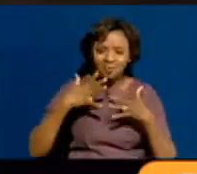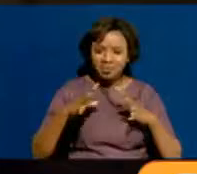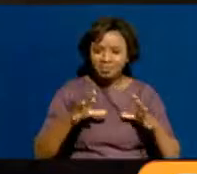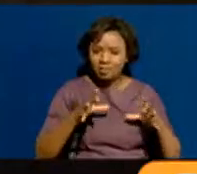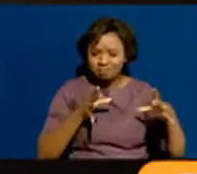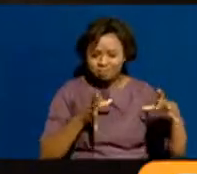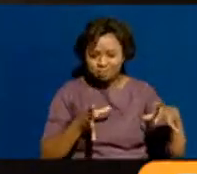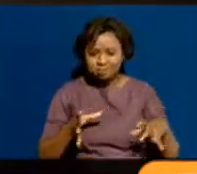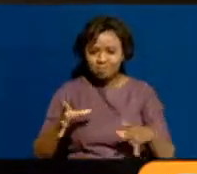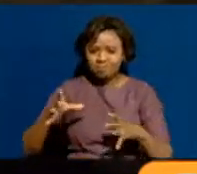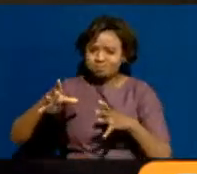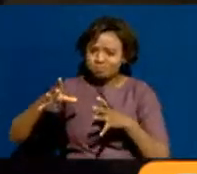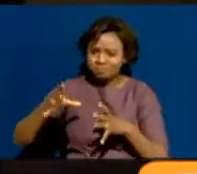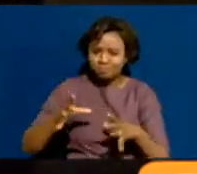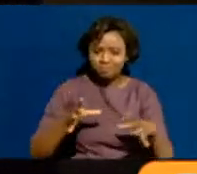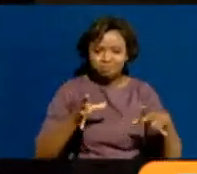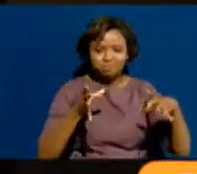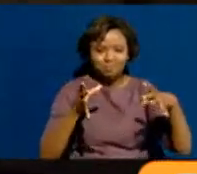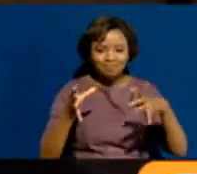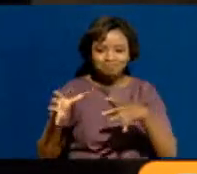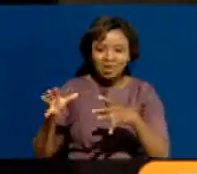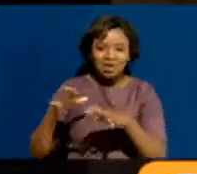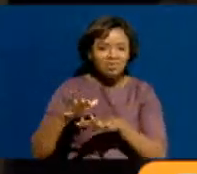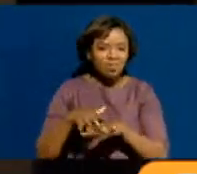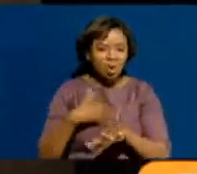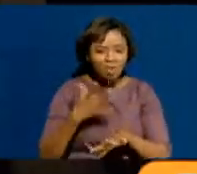their way to the summit at their own pace.